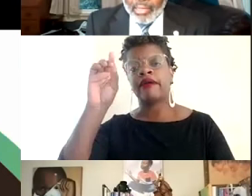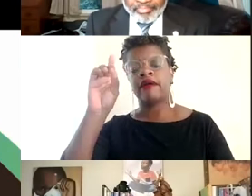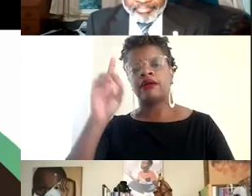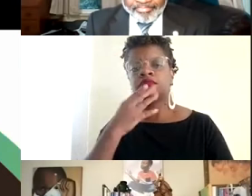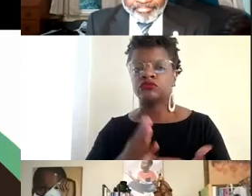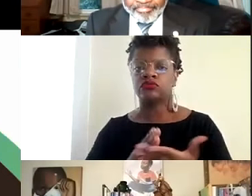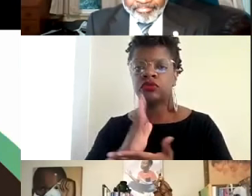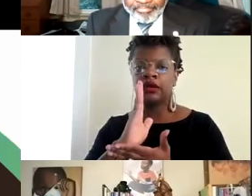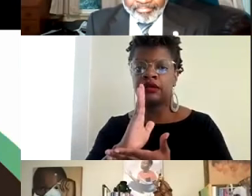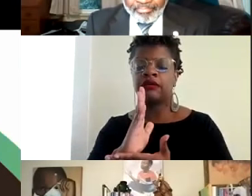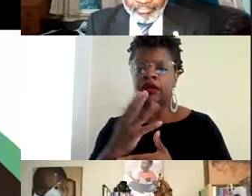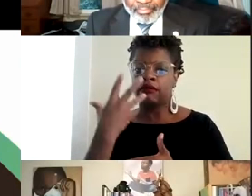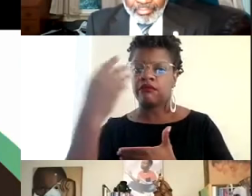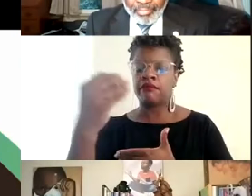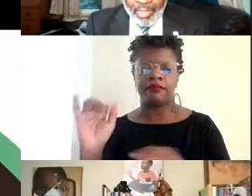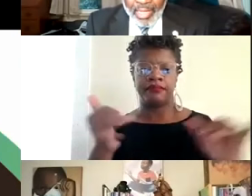play.